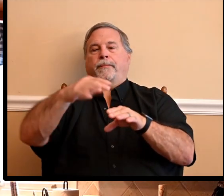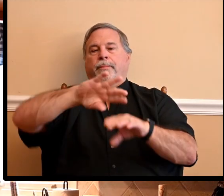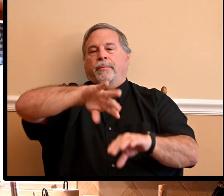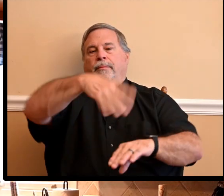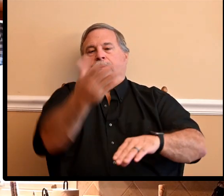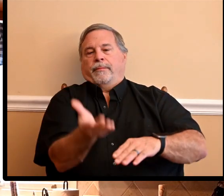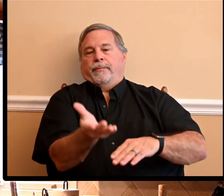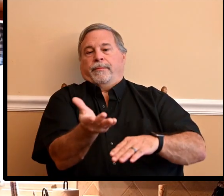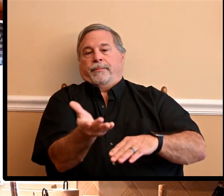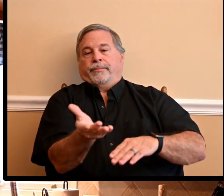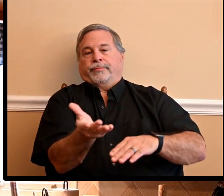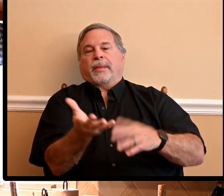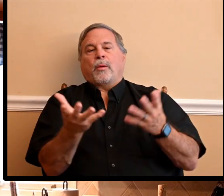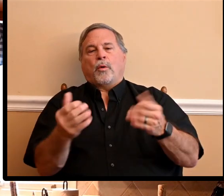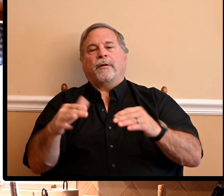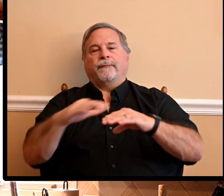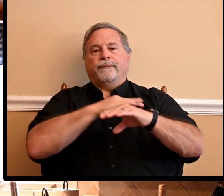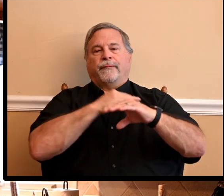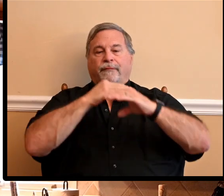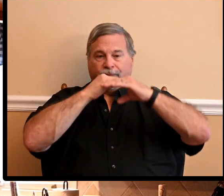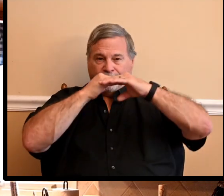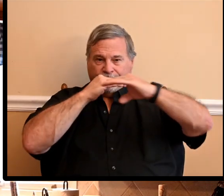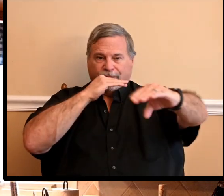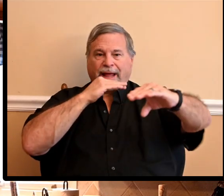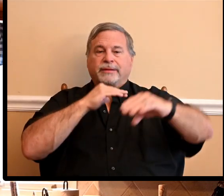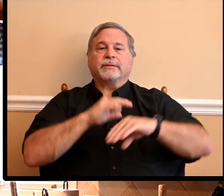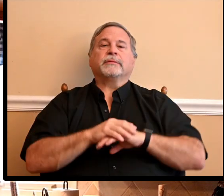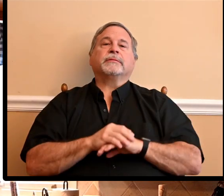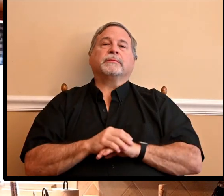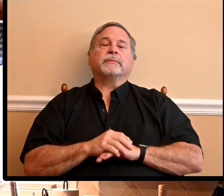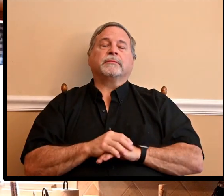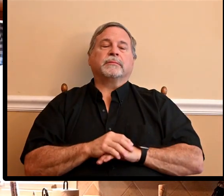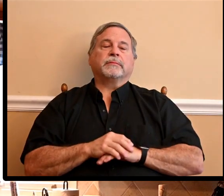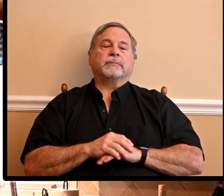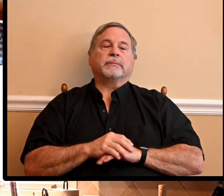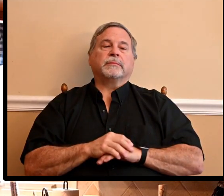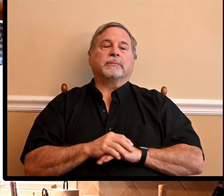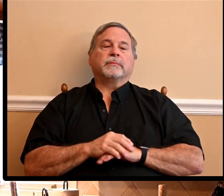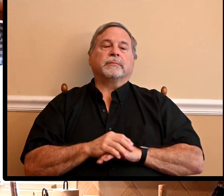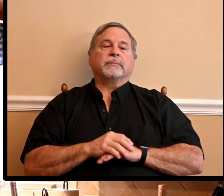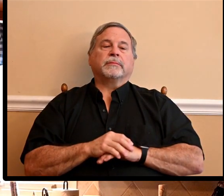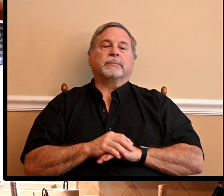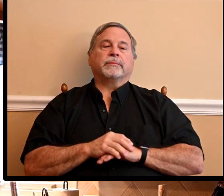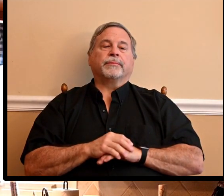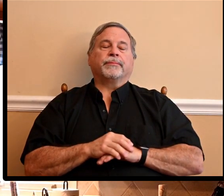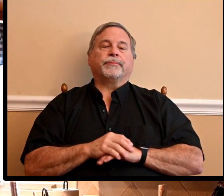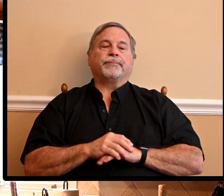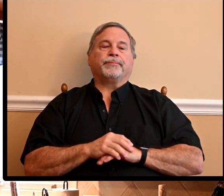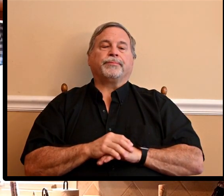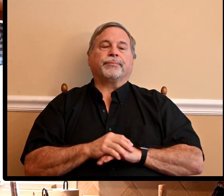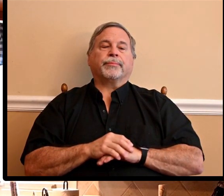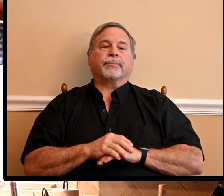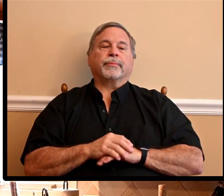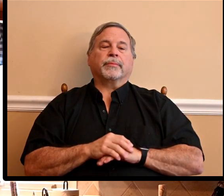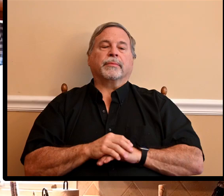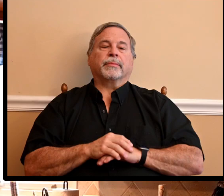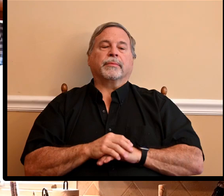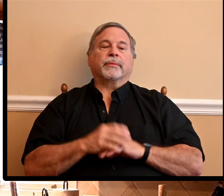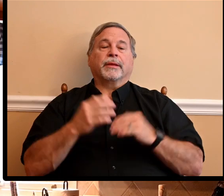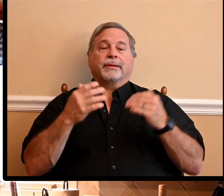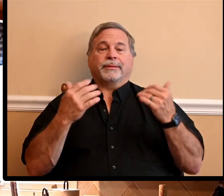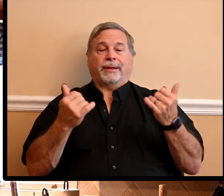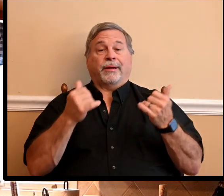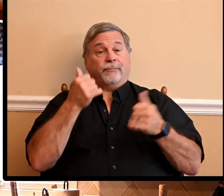the raised side down because I wanted to have a flat side to work with. Okay, so that's the first part of